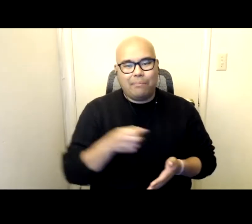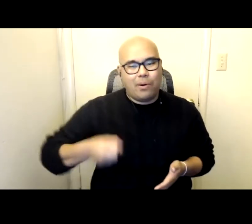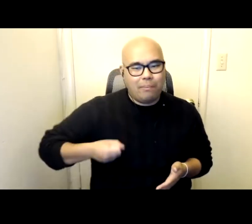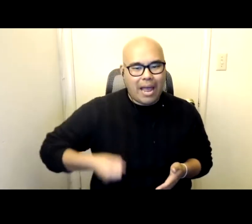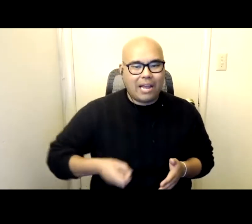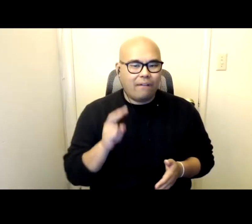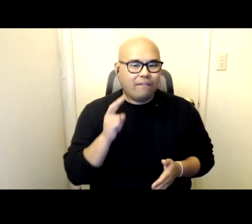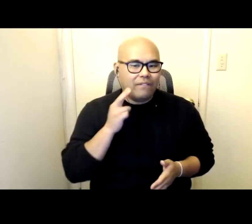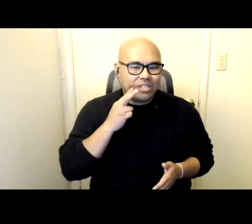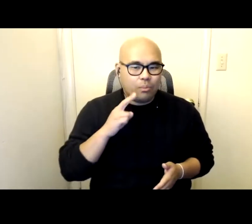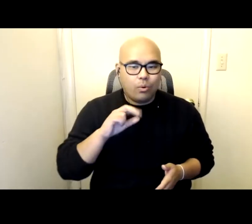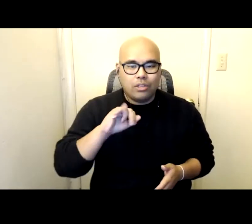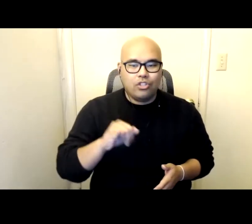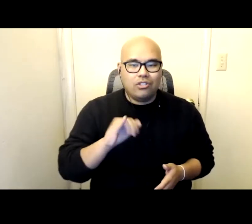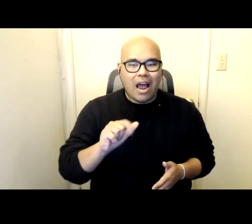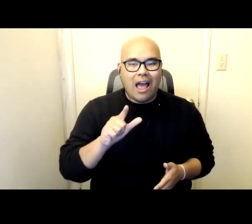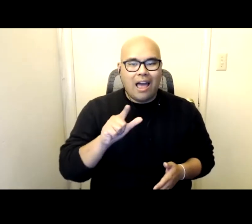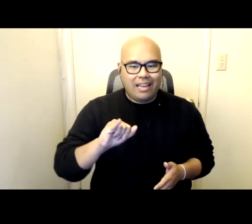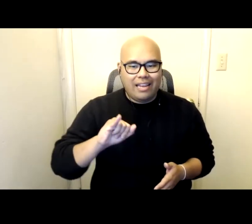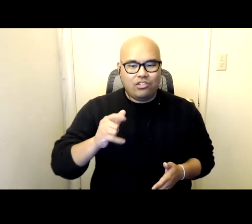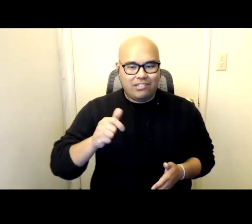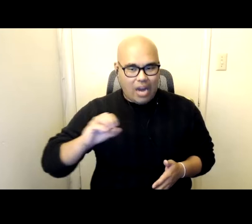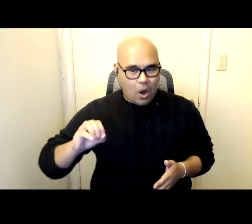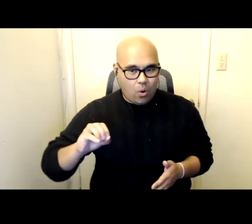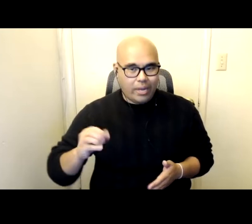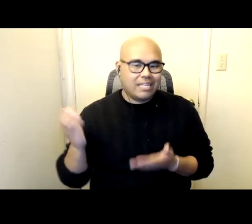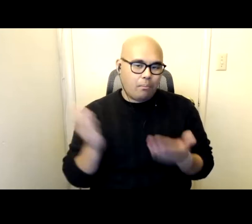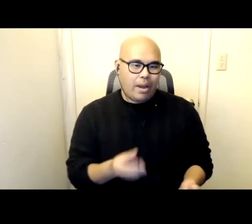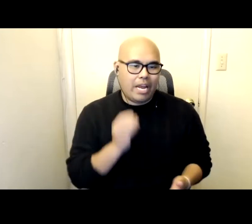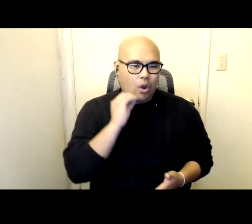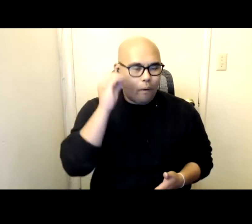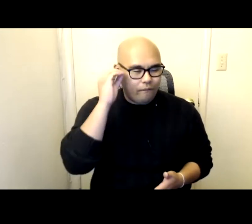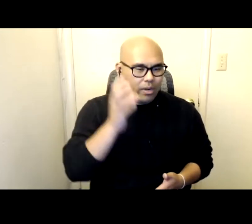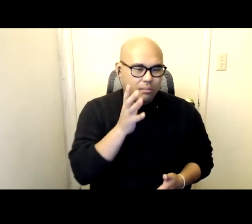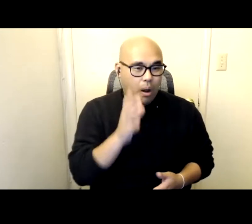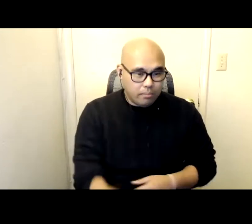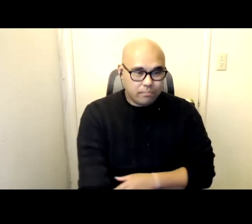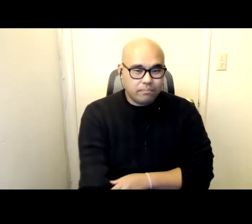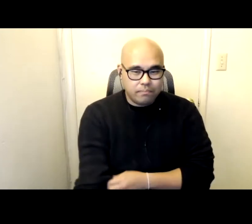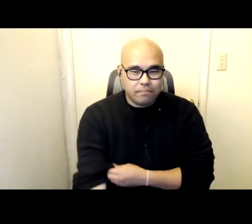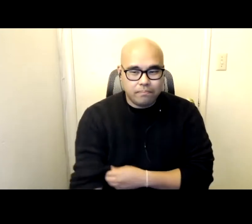vegetable jolly jow he's bringing home for his mother?